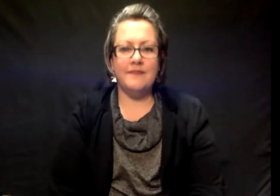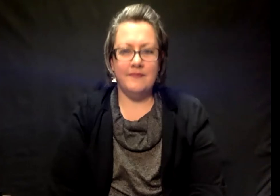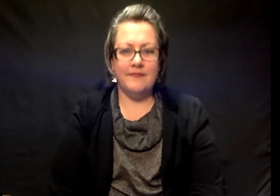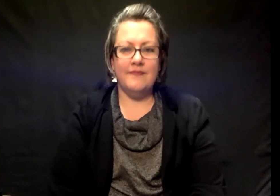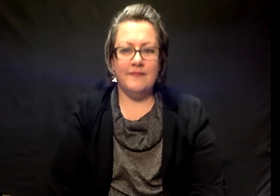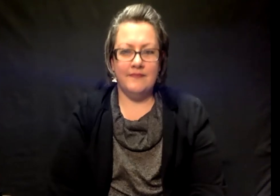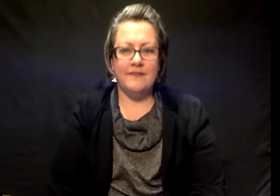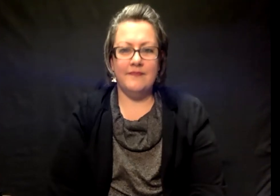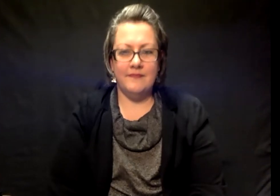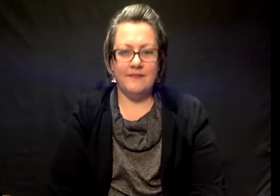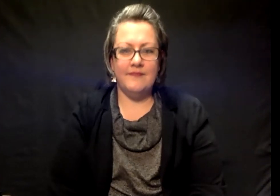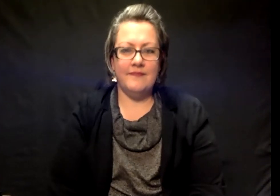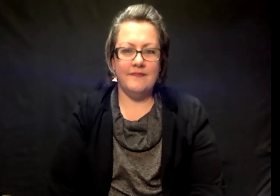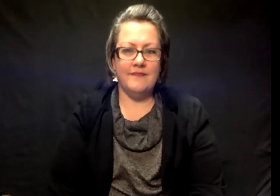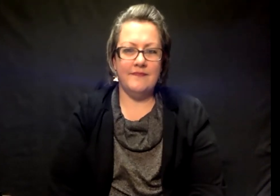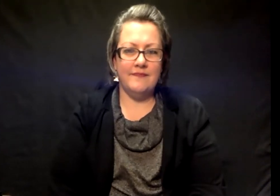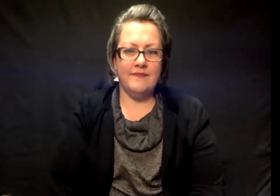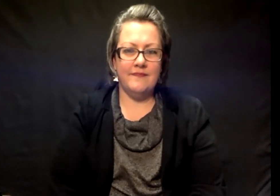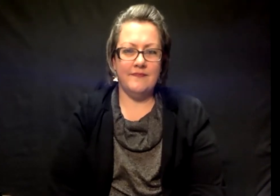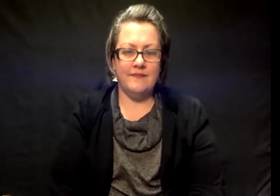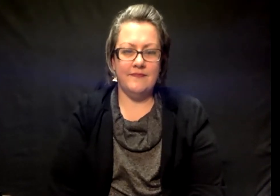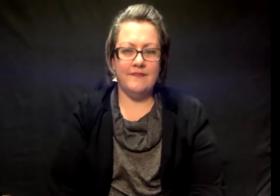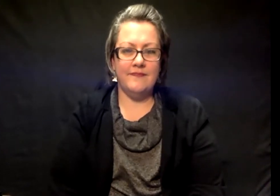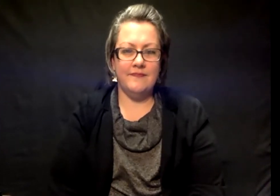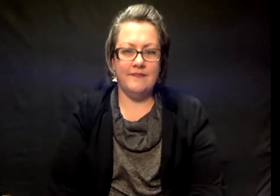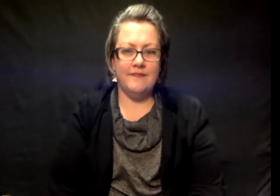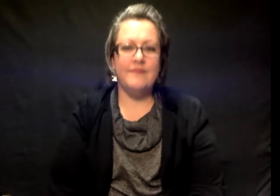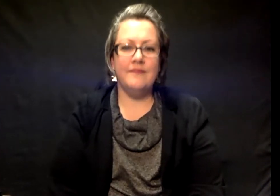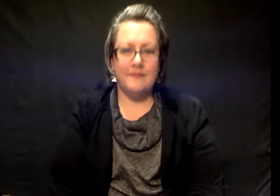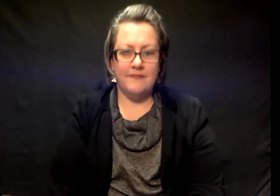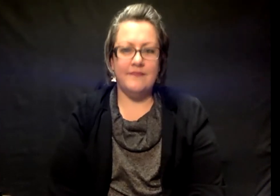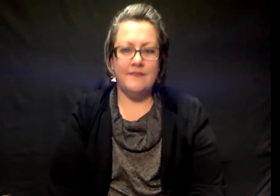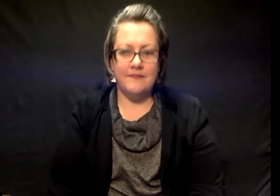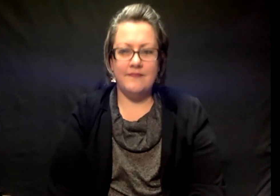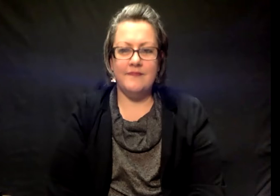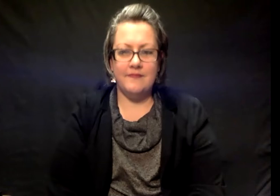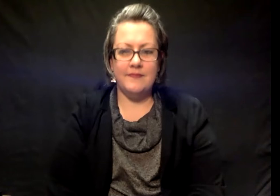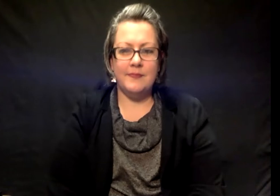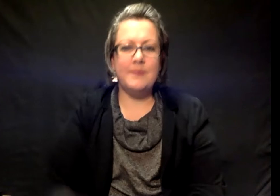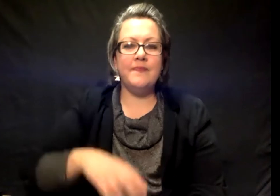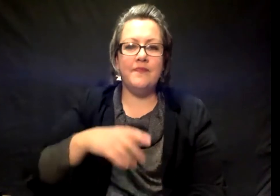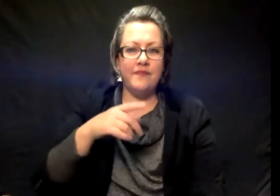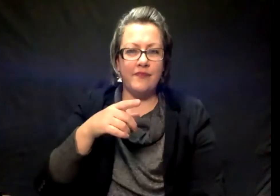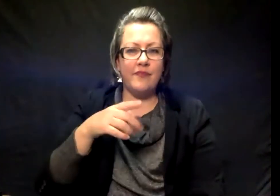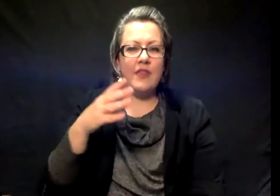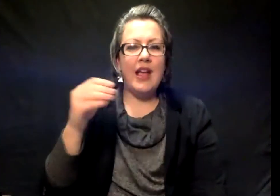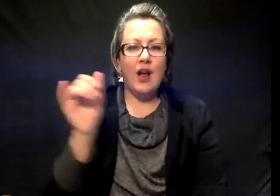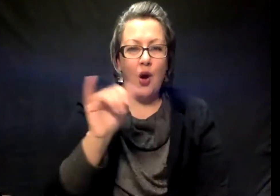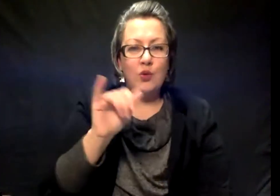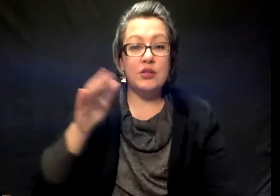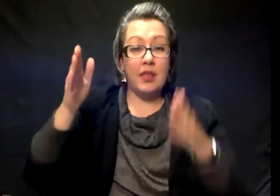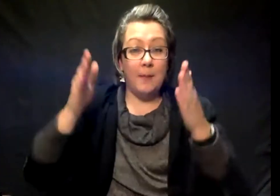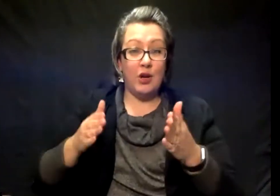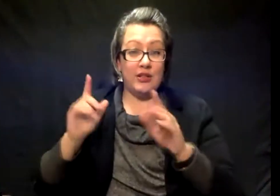company of your choosing, and the app is on the phone. You can call 911 in using sign language through video as